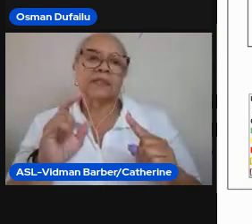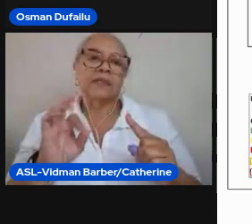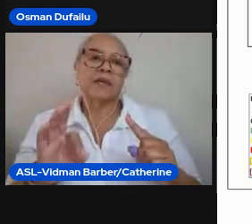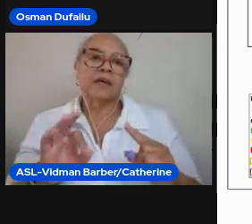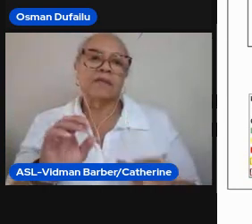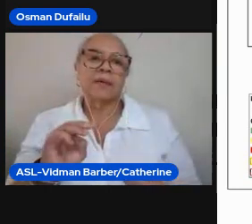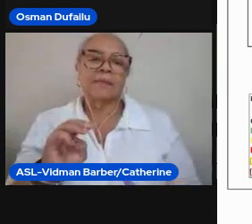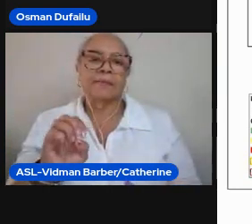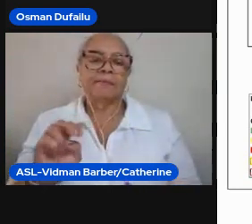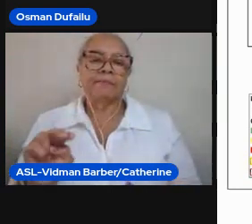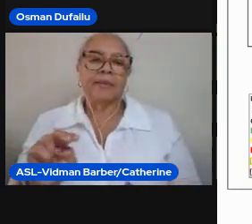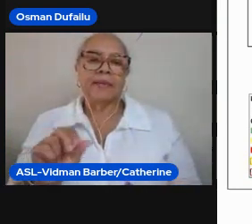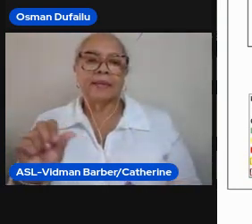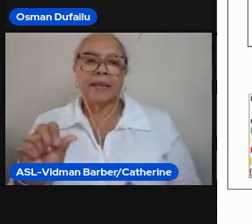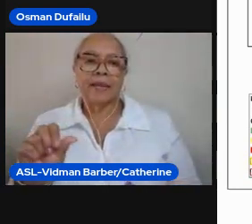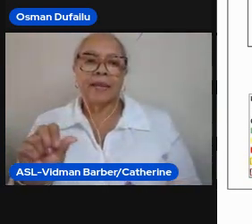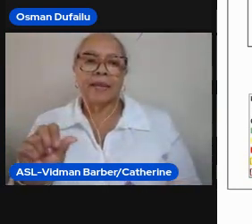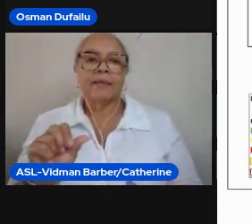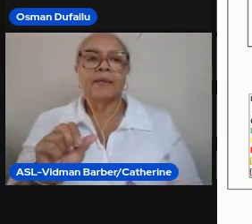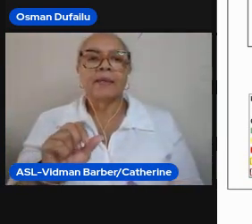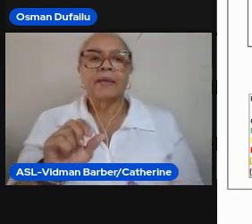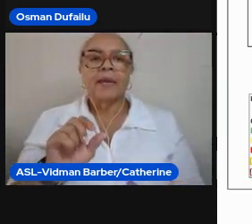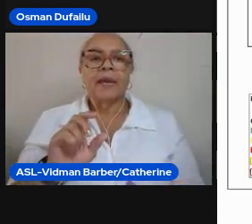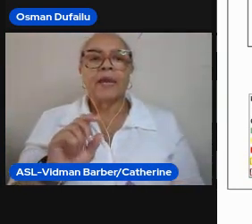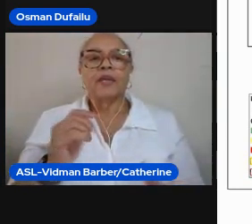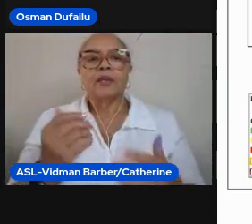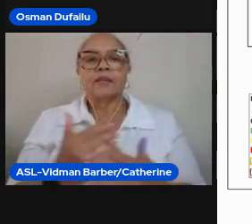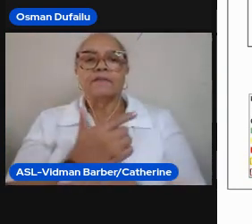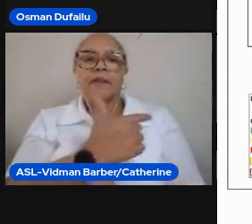A and Men W vaccine.